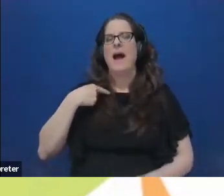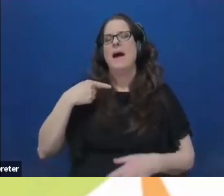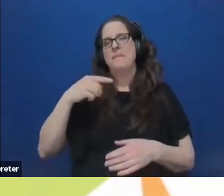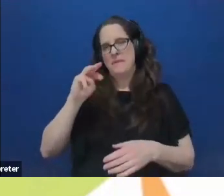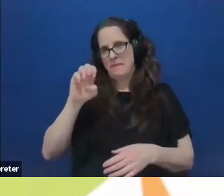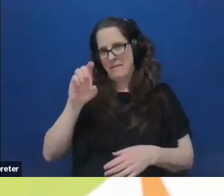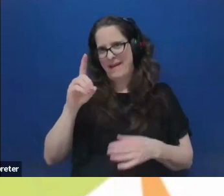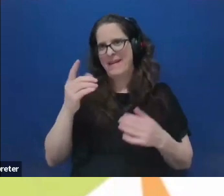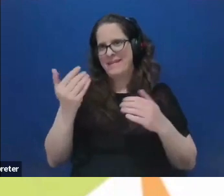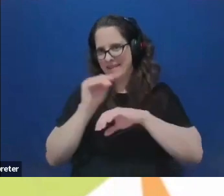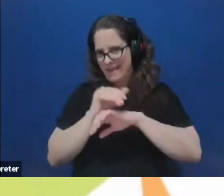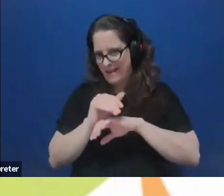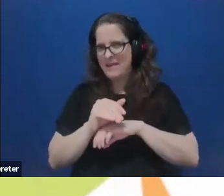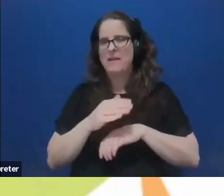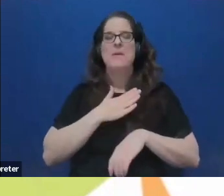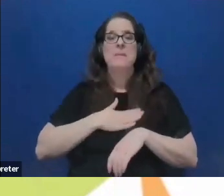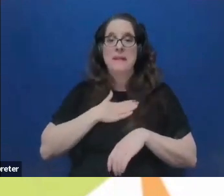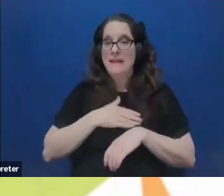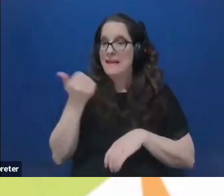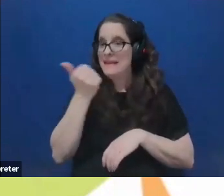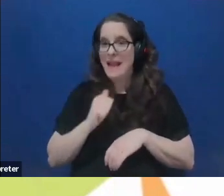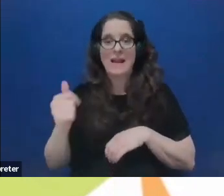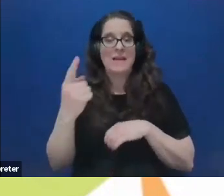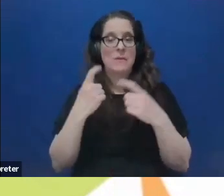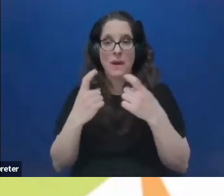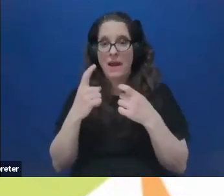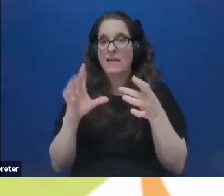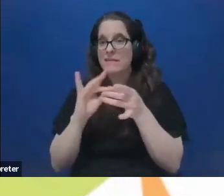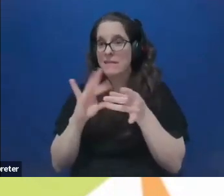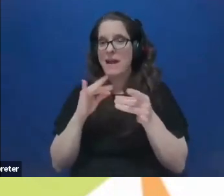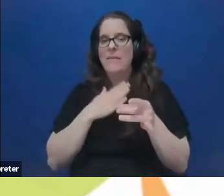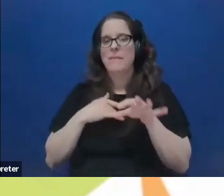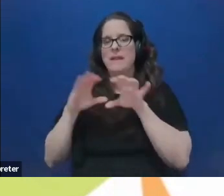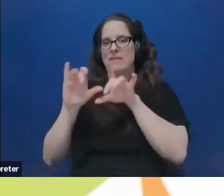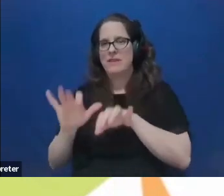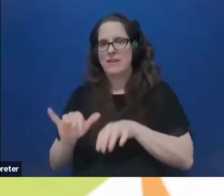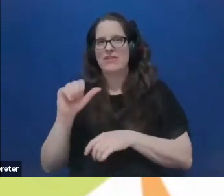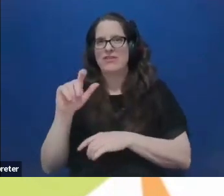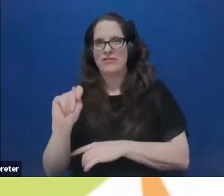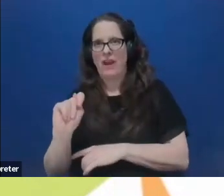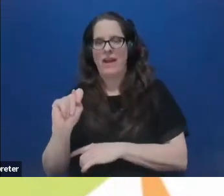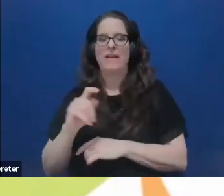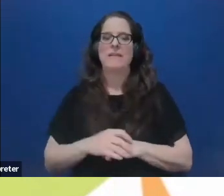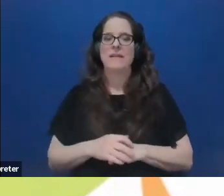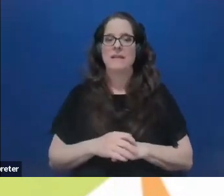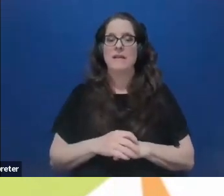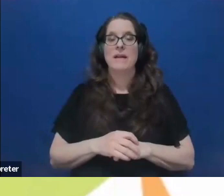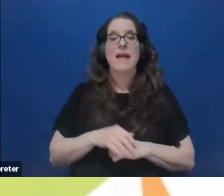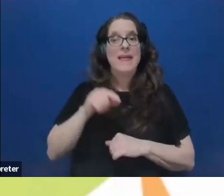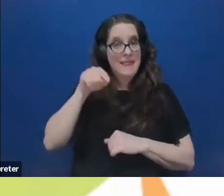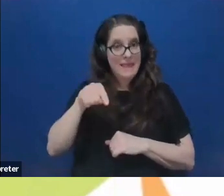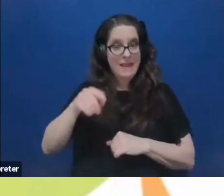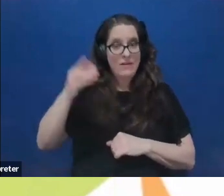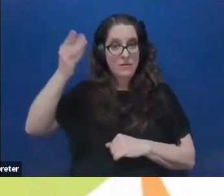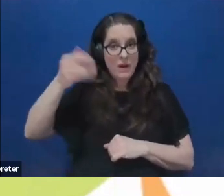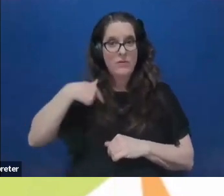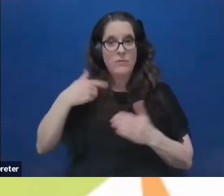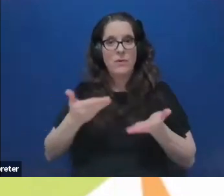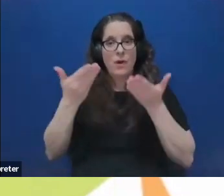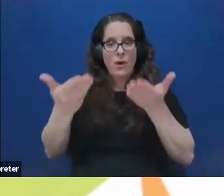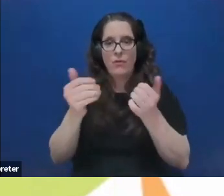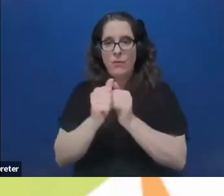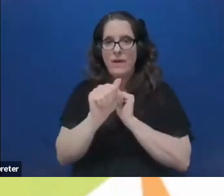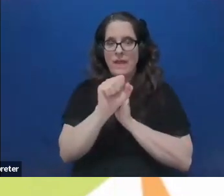please feel free to send any questions or comments in the chat box. We are delighted to offer this presentation with American Sign